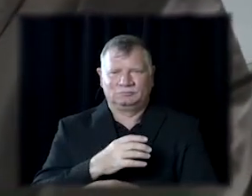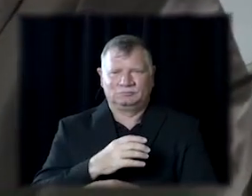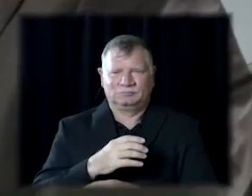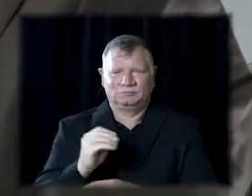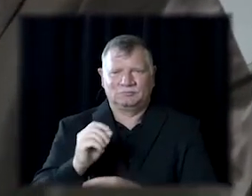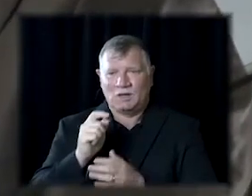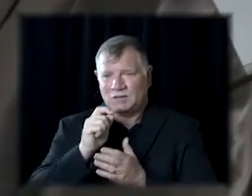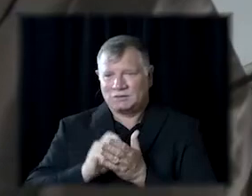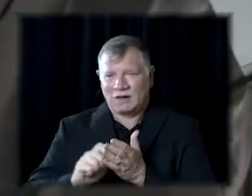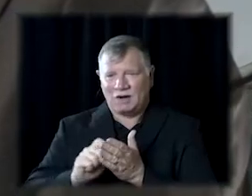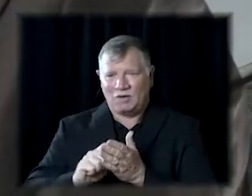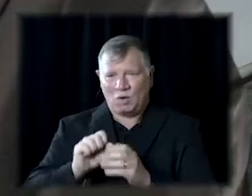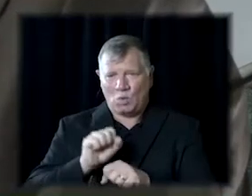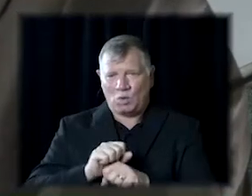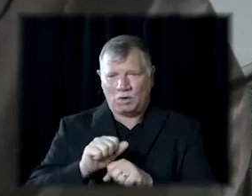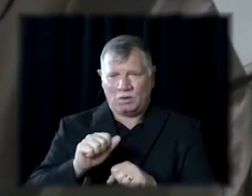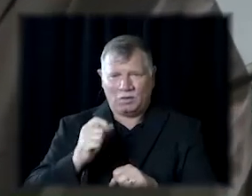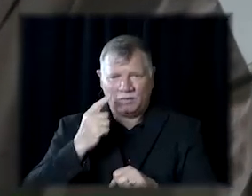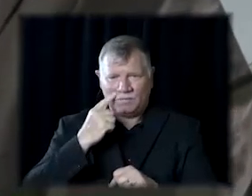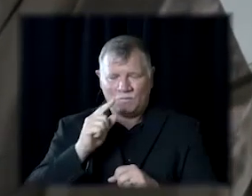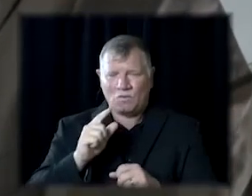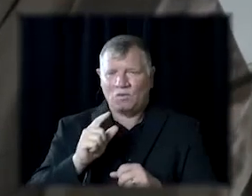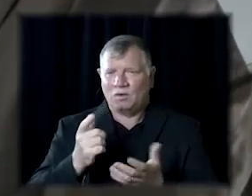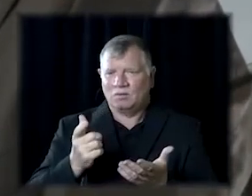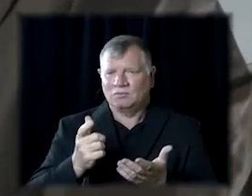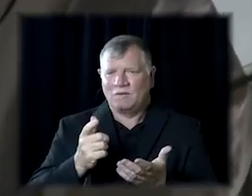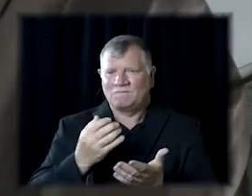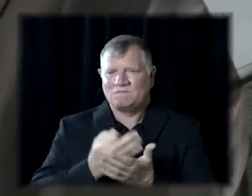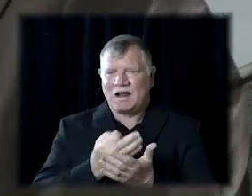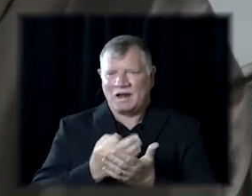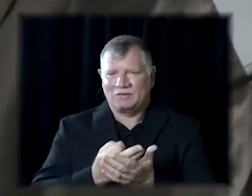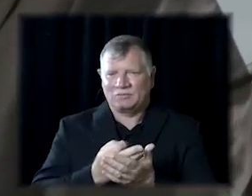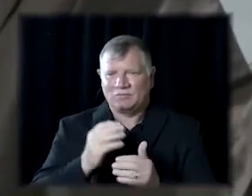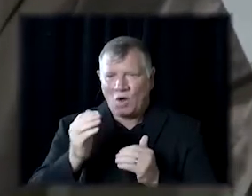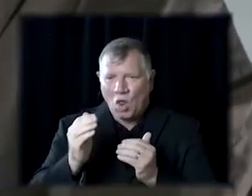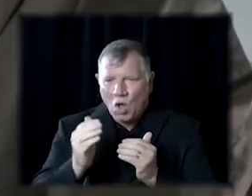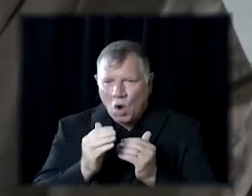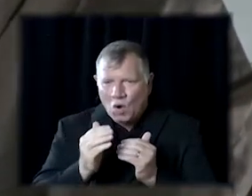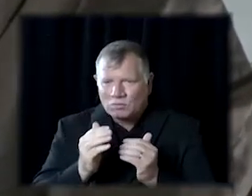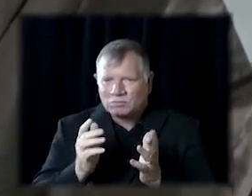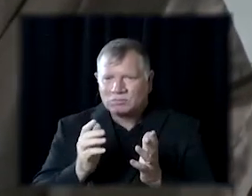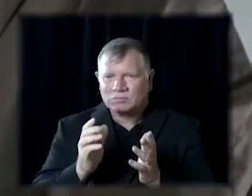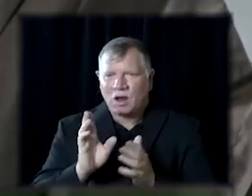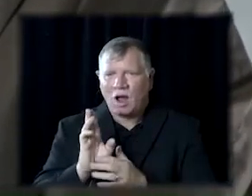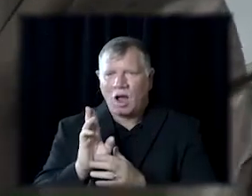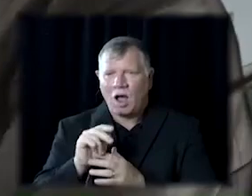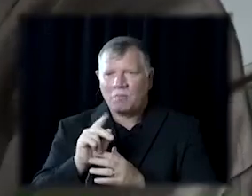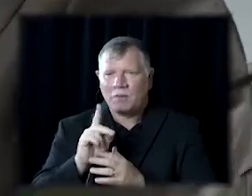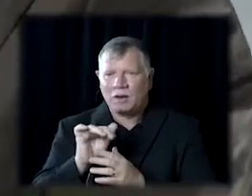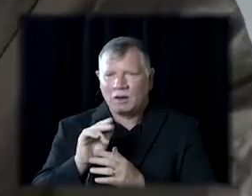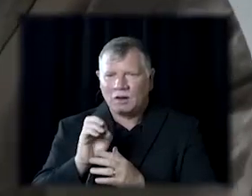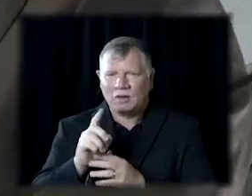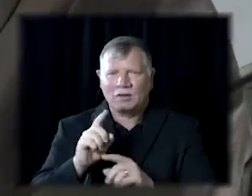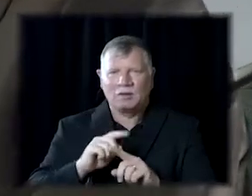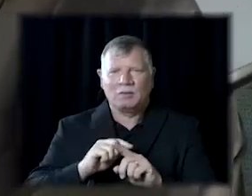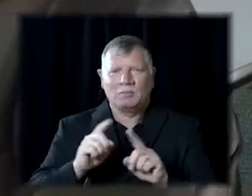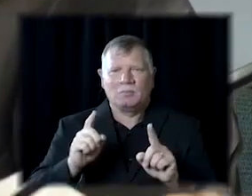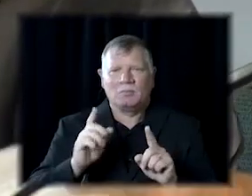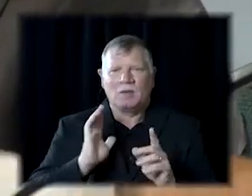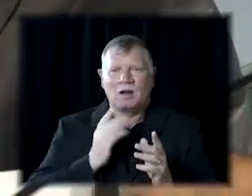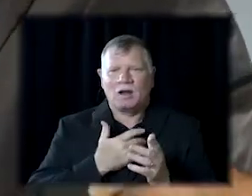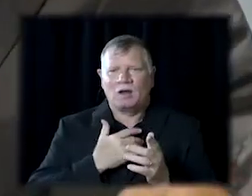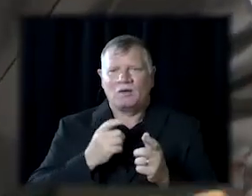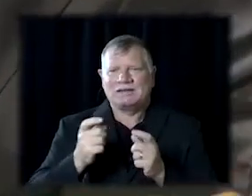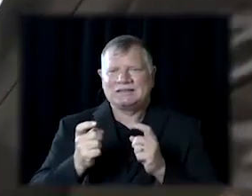slash secretary's work recently on getting financial statements closer to being updated. But I'd like to ask our